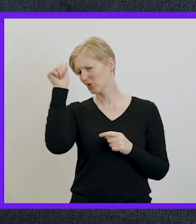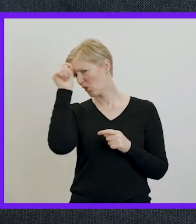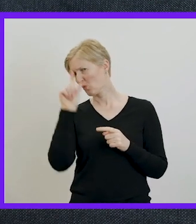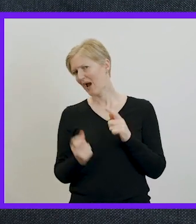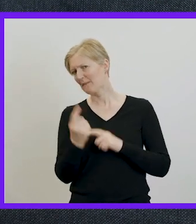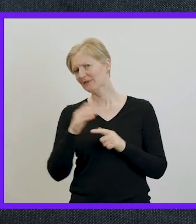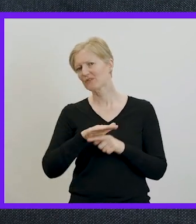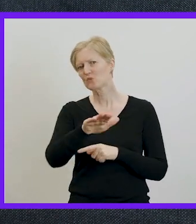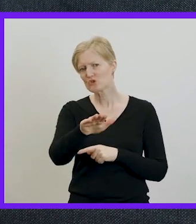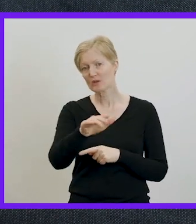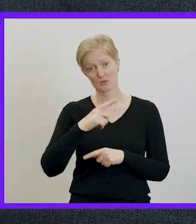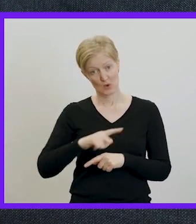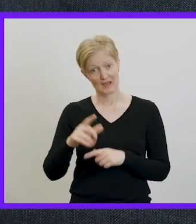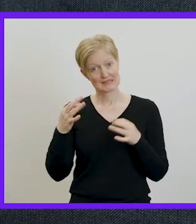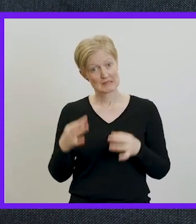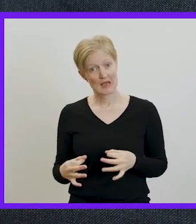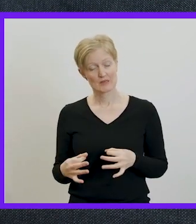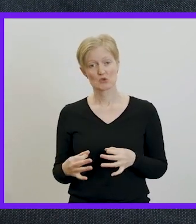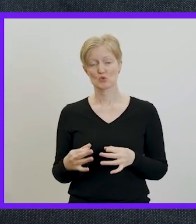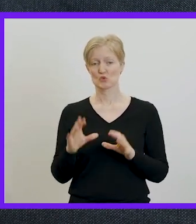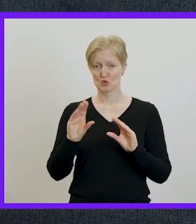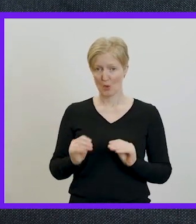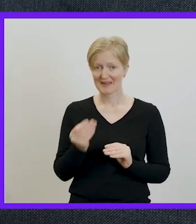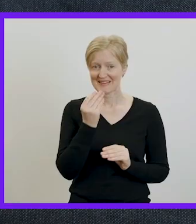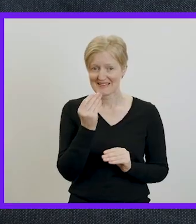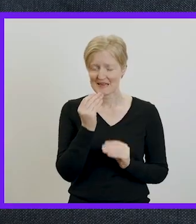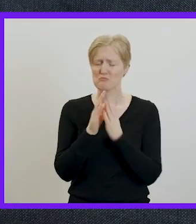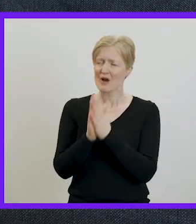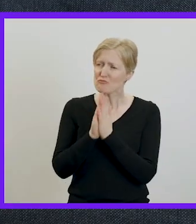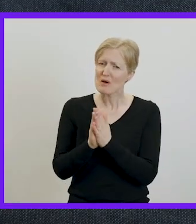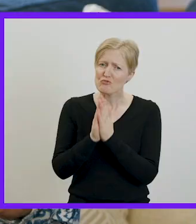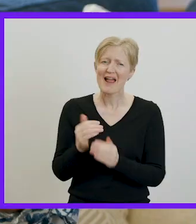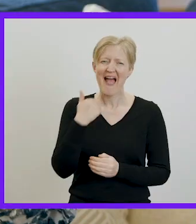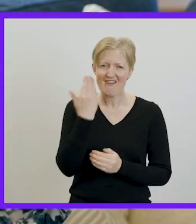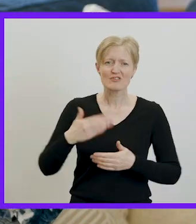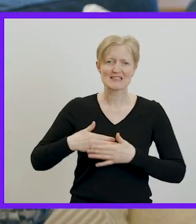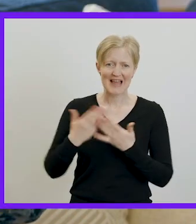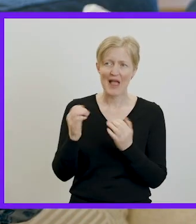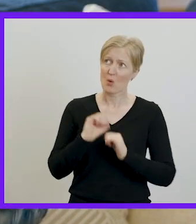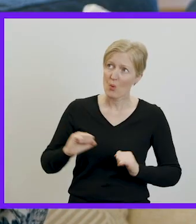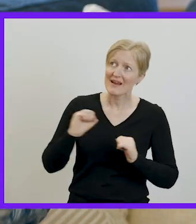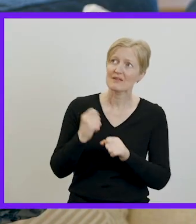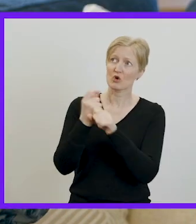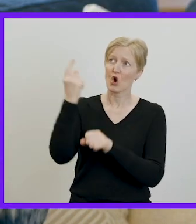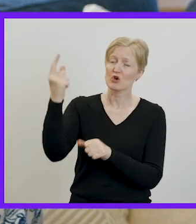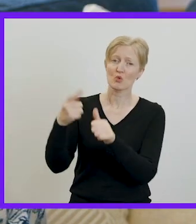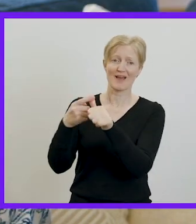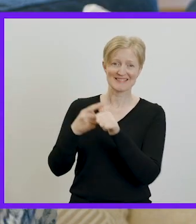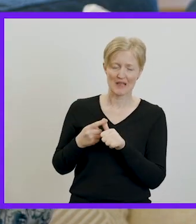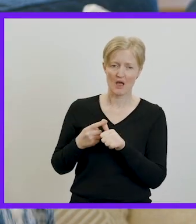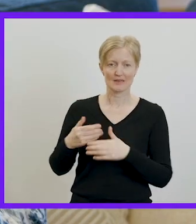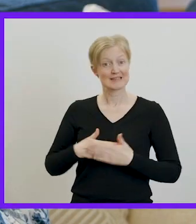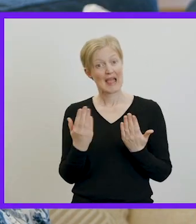going to happen in the future, so he decided to fast and pray until God spoke to him. So he prayed and